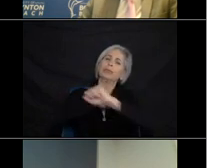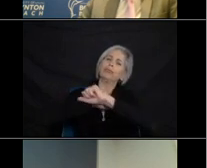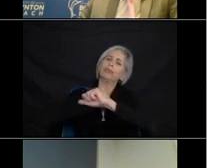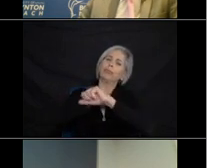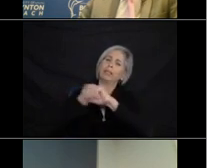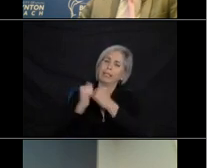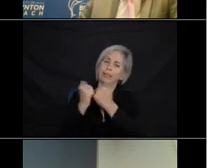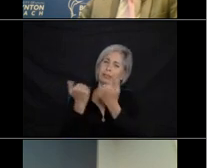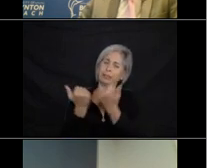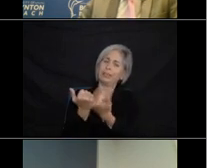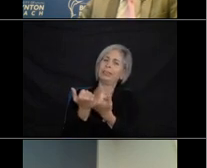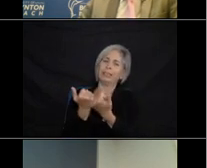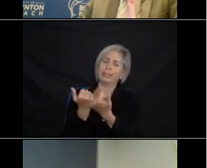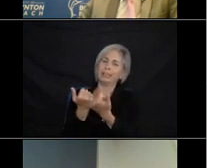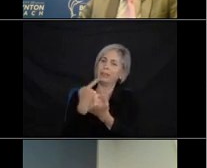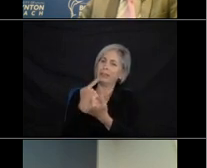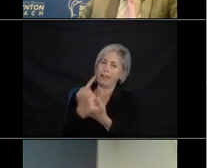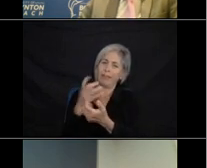Agency, just to name a few.